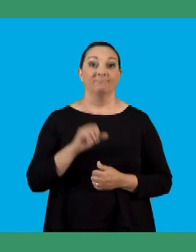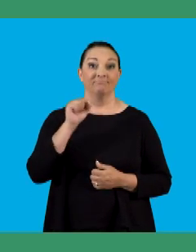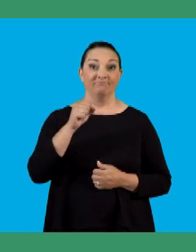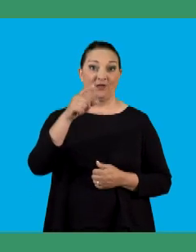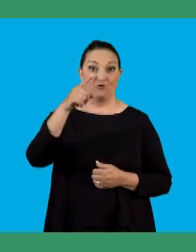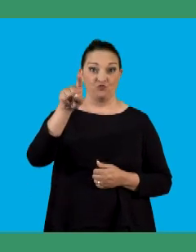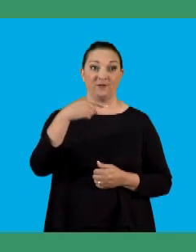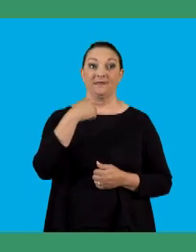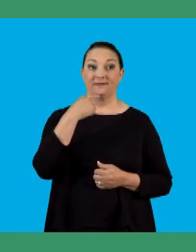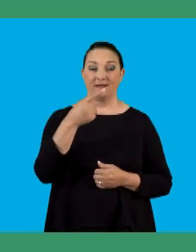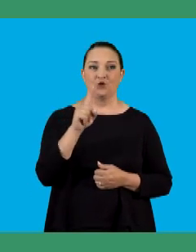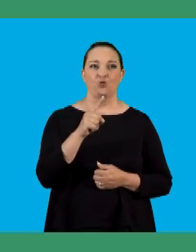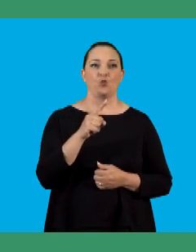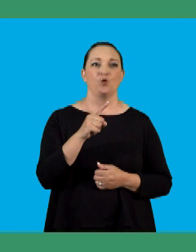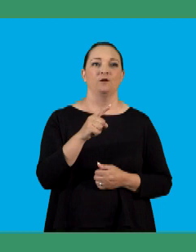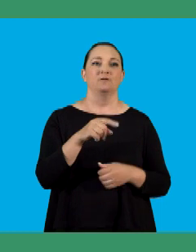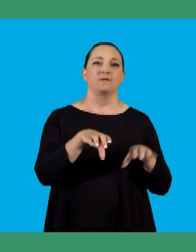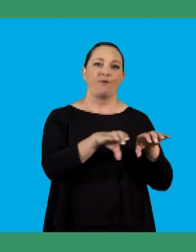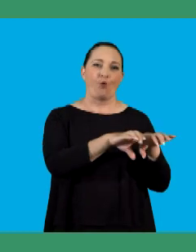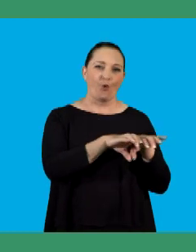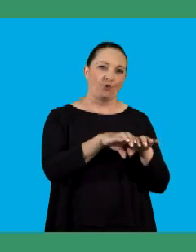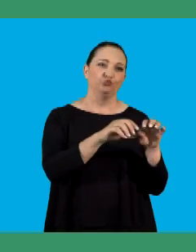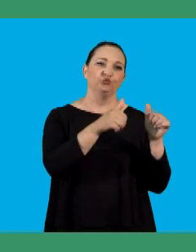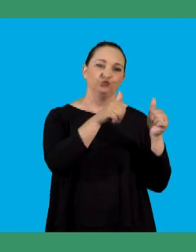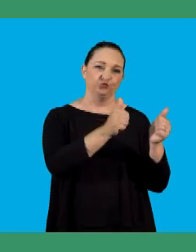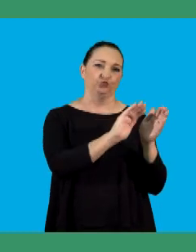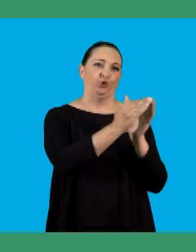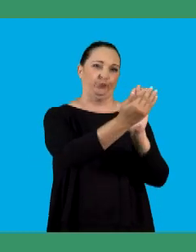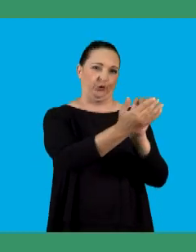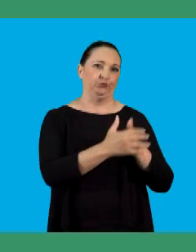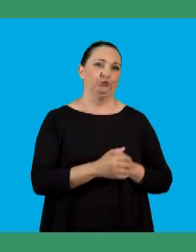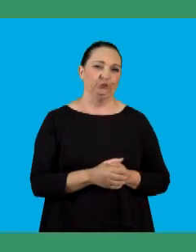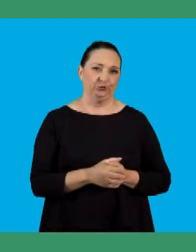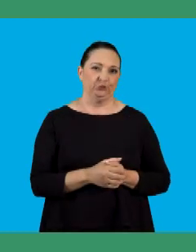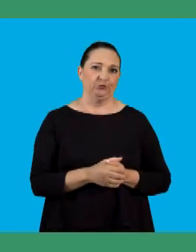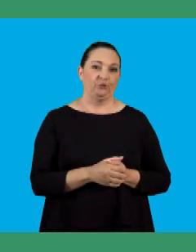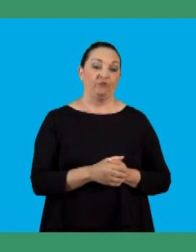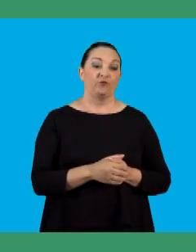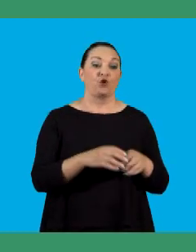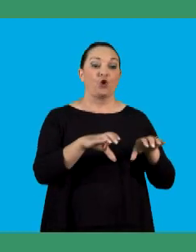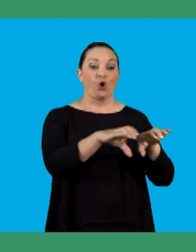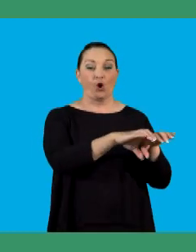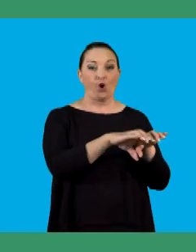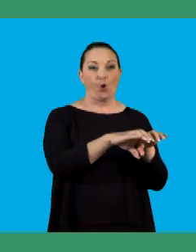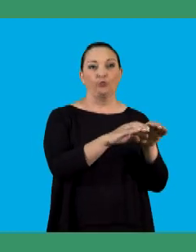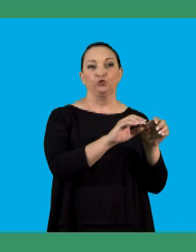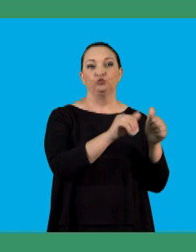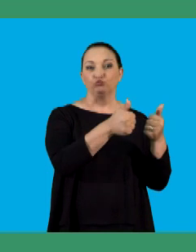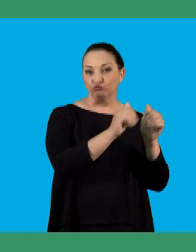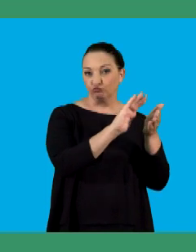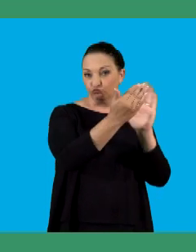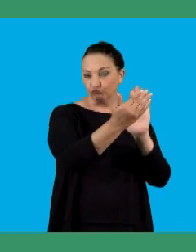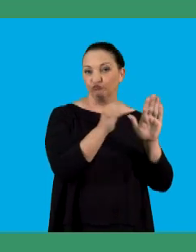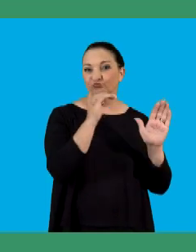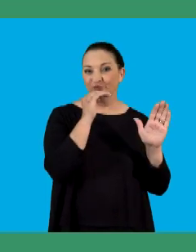You have guessed it right, it's the common good approach. Now remember that the common good